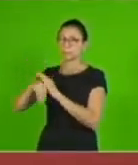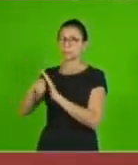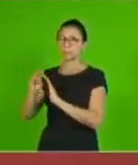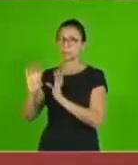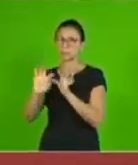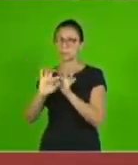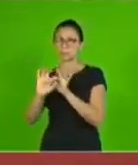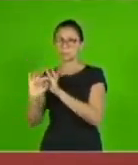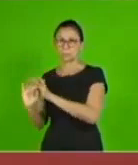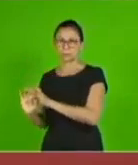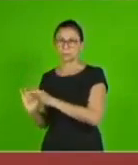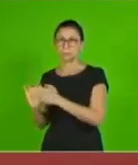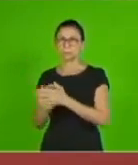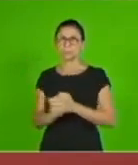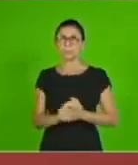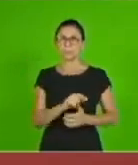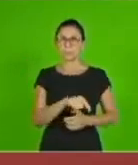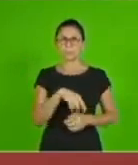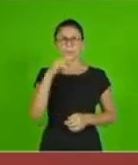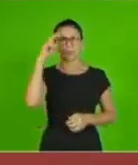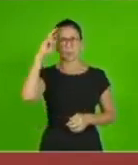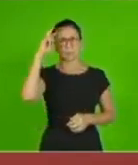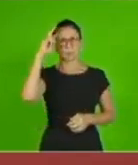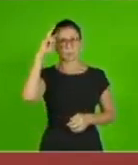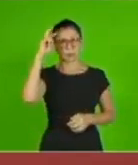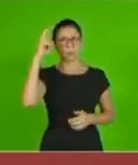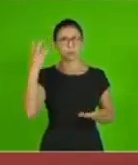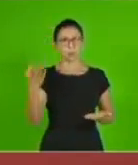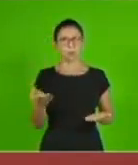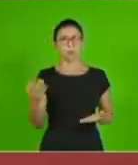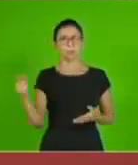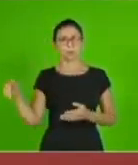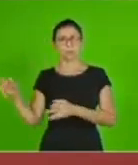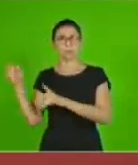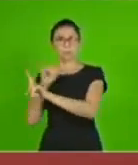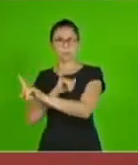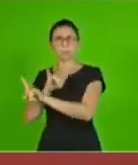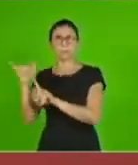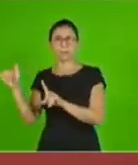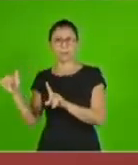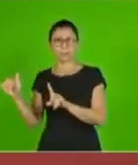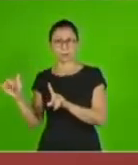prophetic, the revelation behind all of the text.